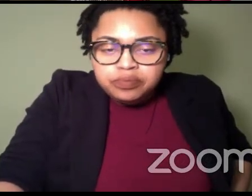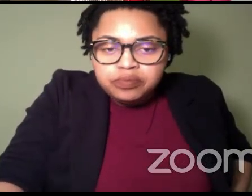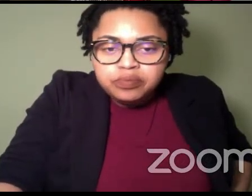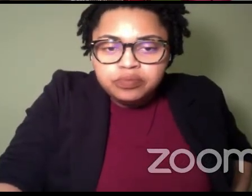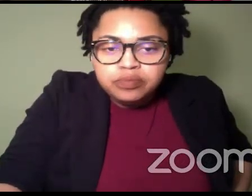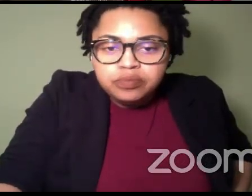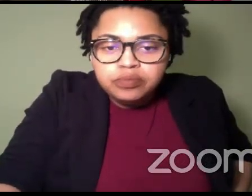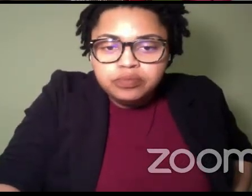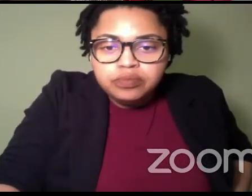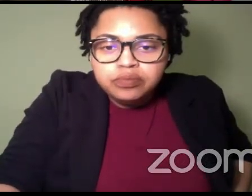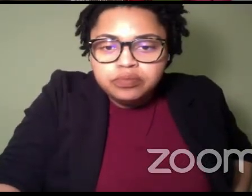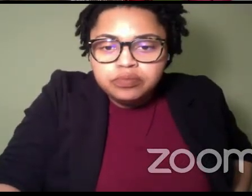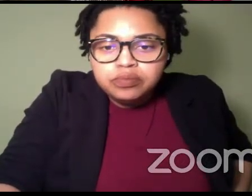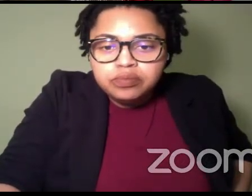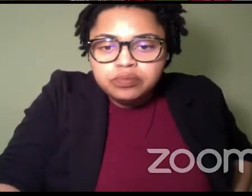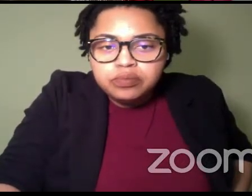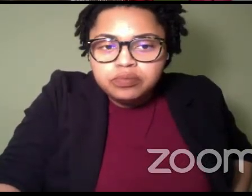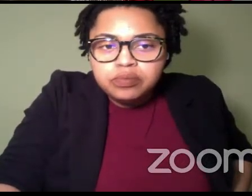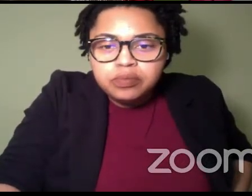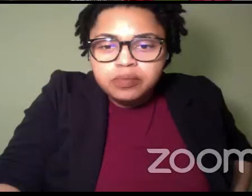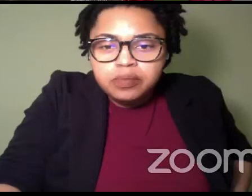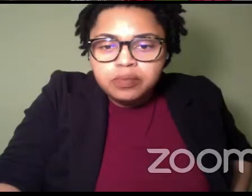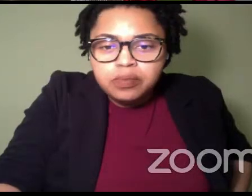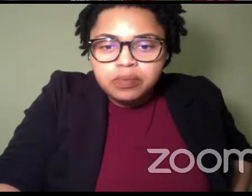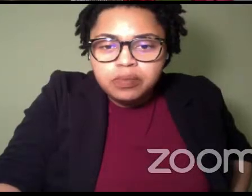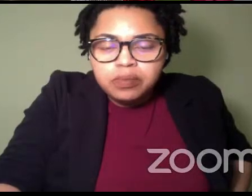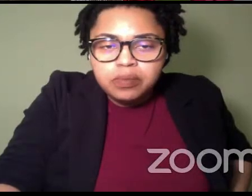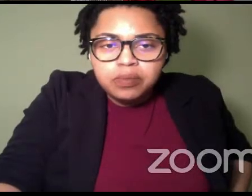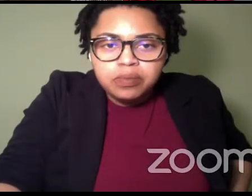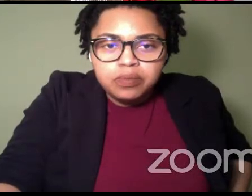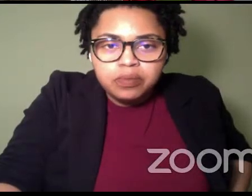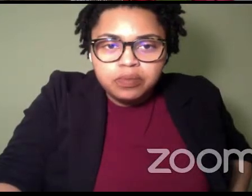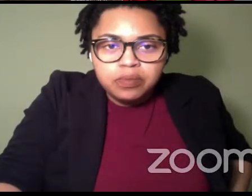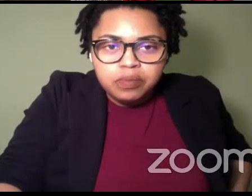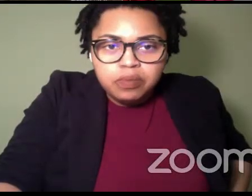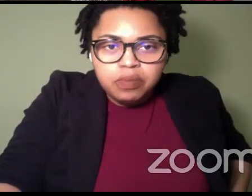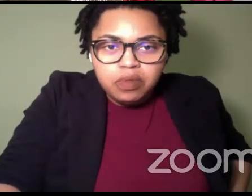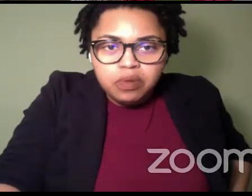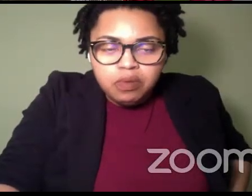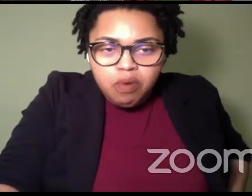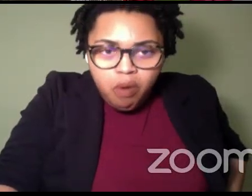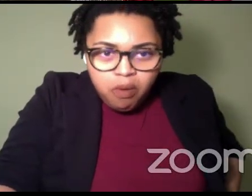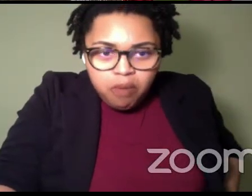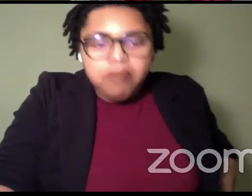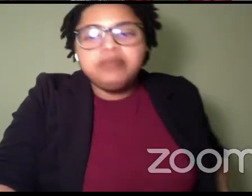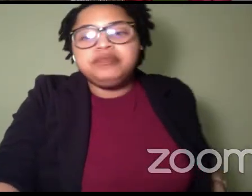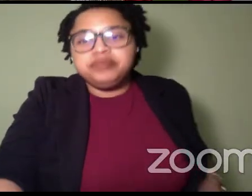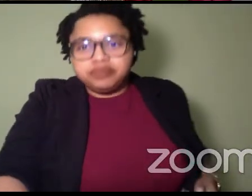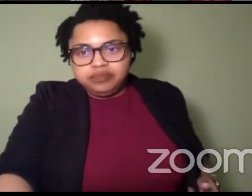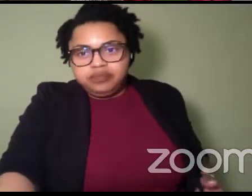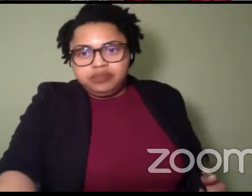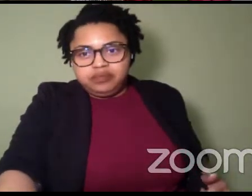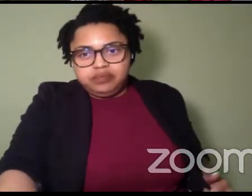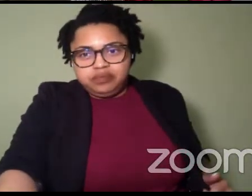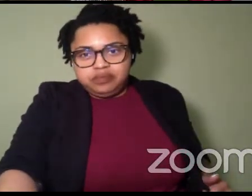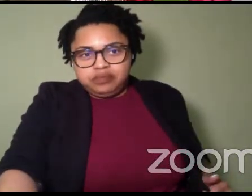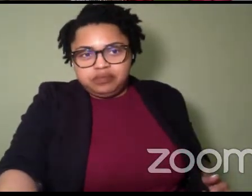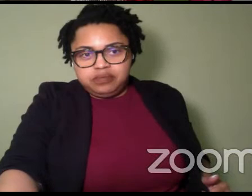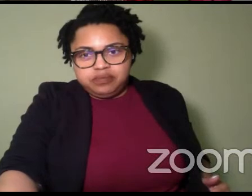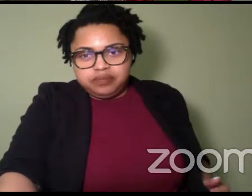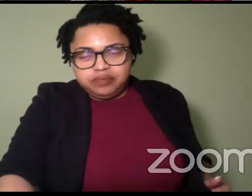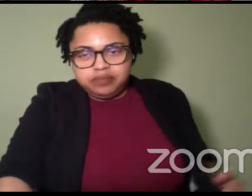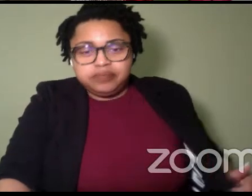And today I'm so excited to be having a conversation about fresh banana leaves, written by